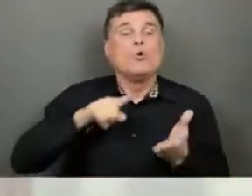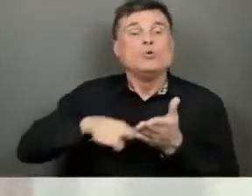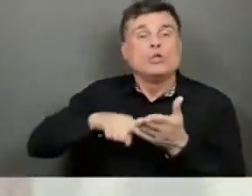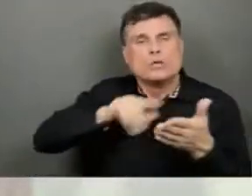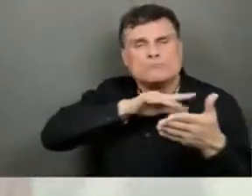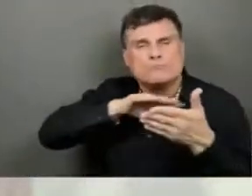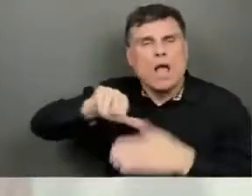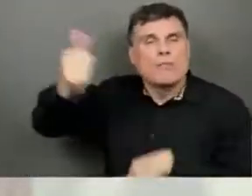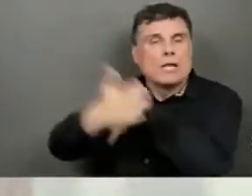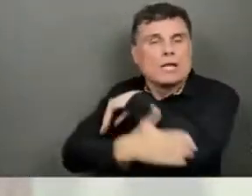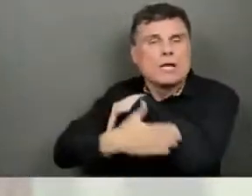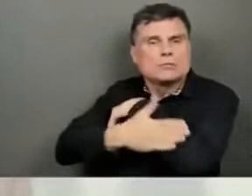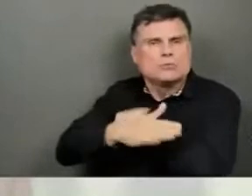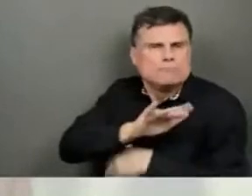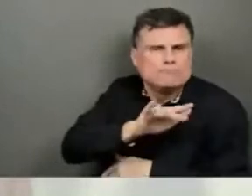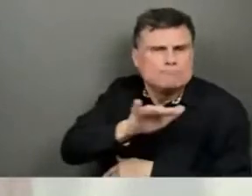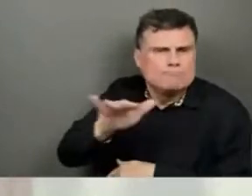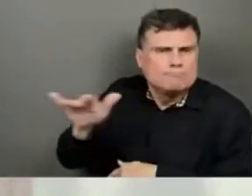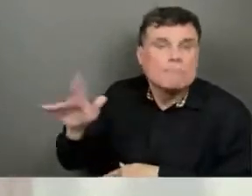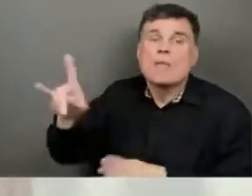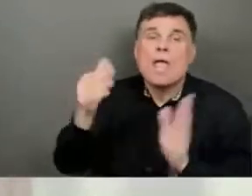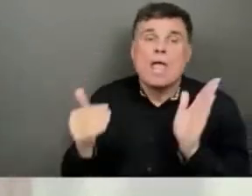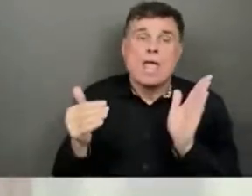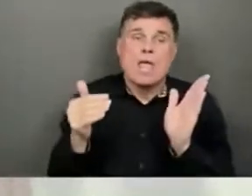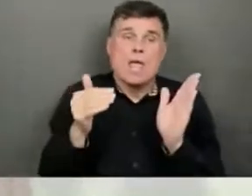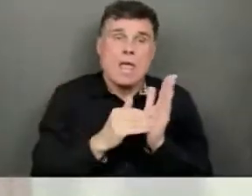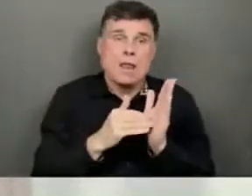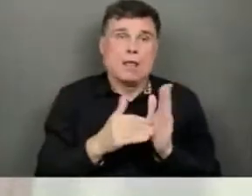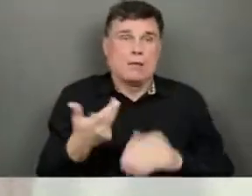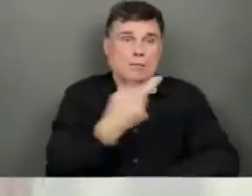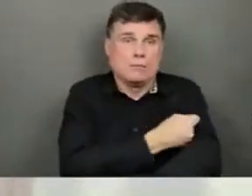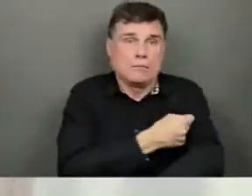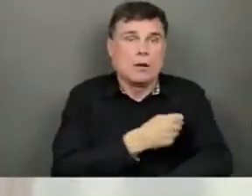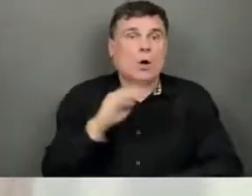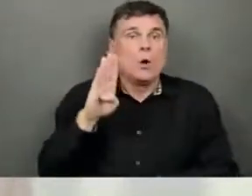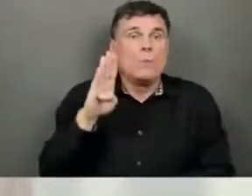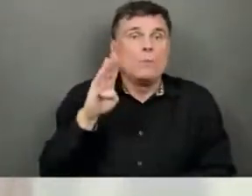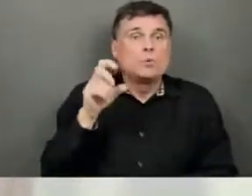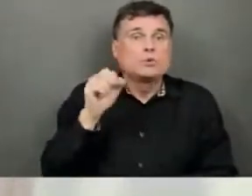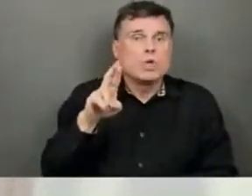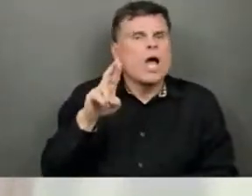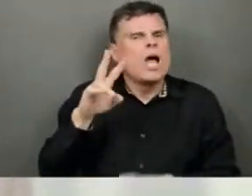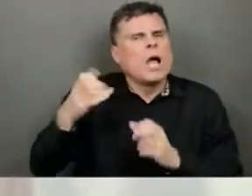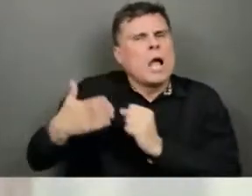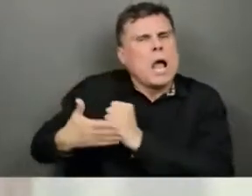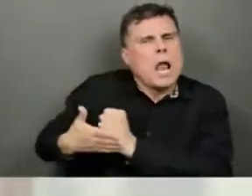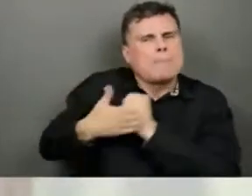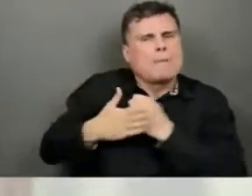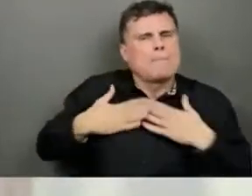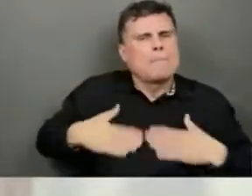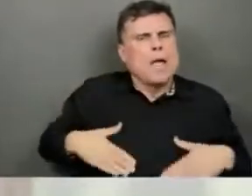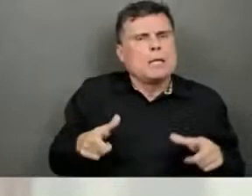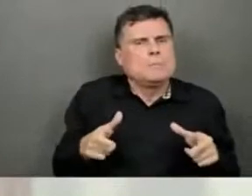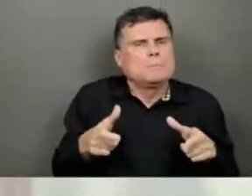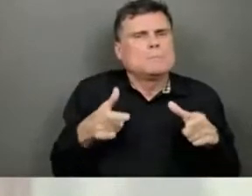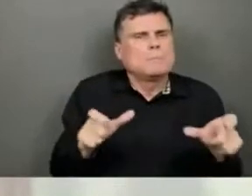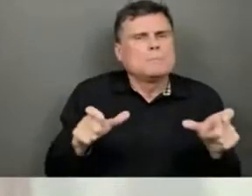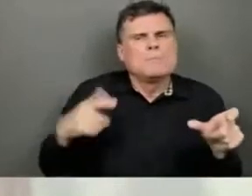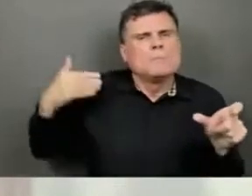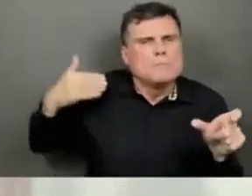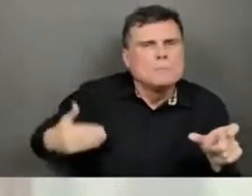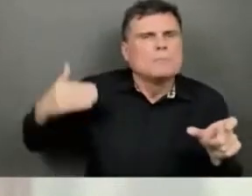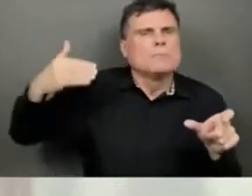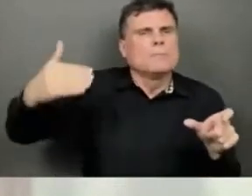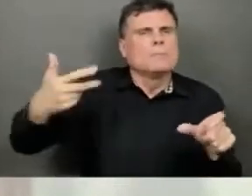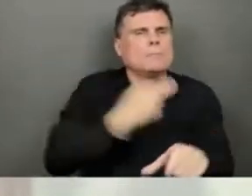doesn't add a whole lot of protection. We also know that hospitalization, when we look at our data, what we see is